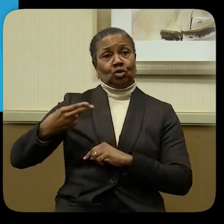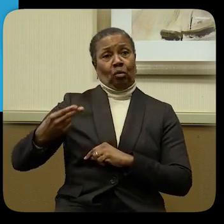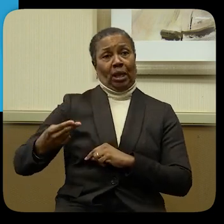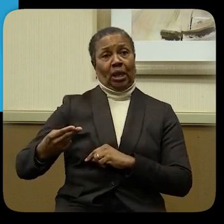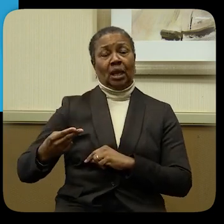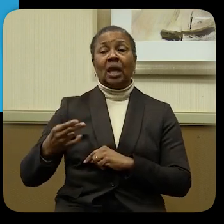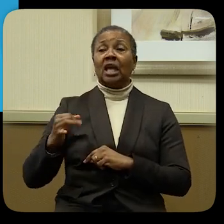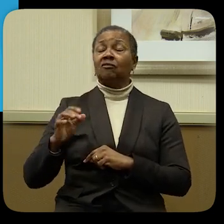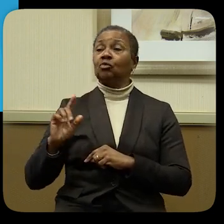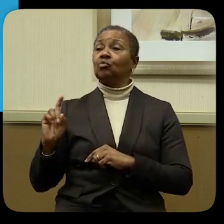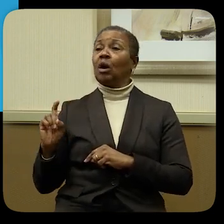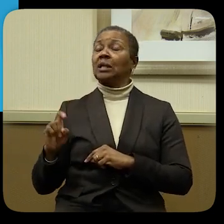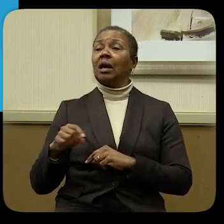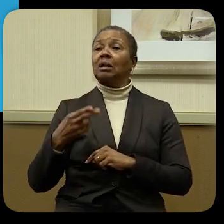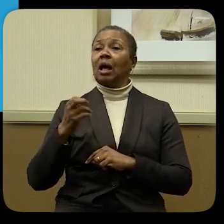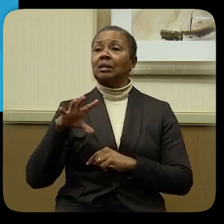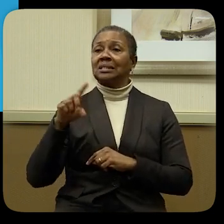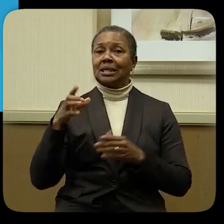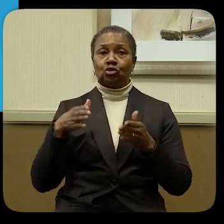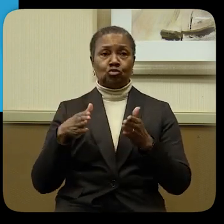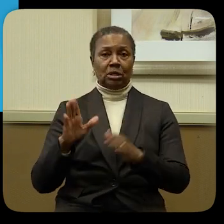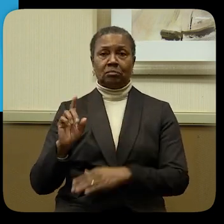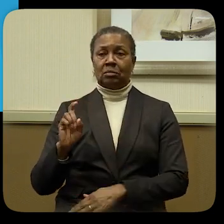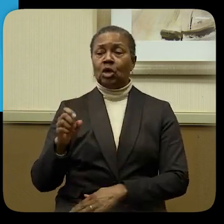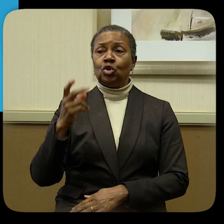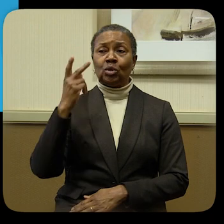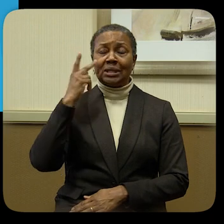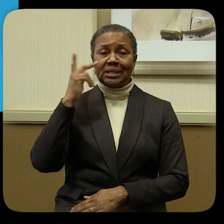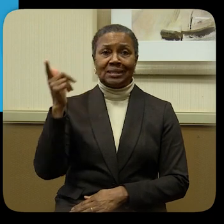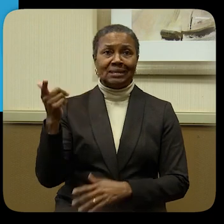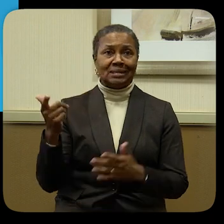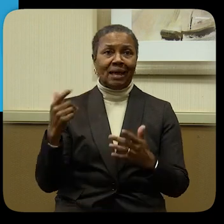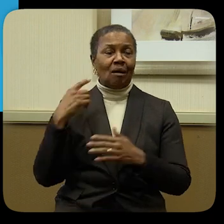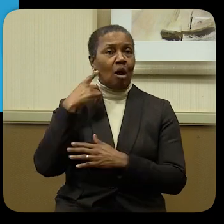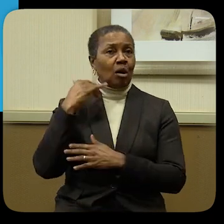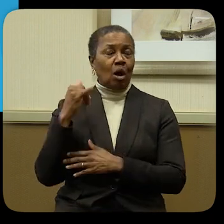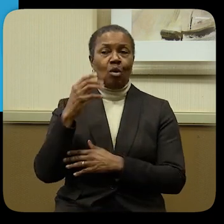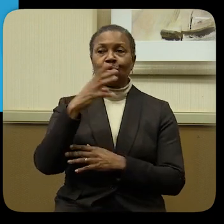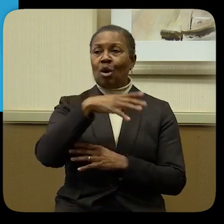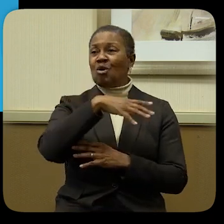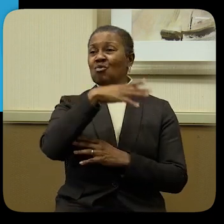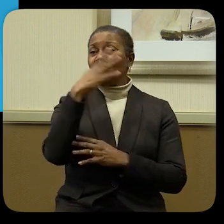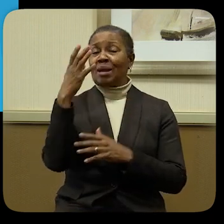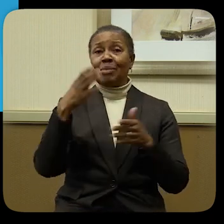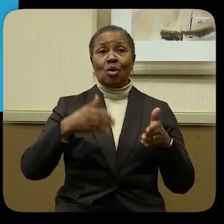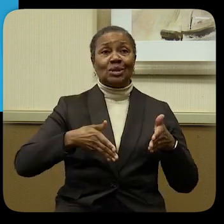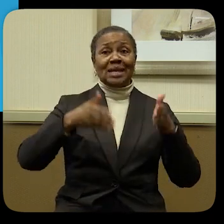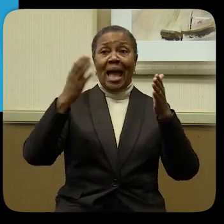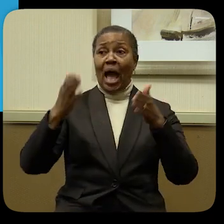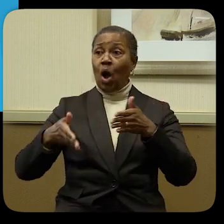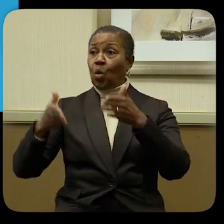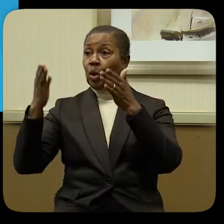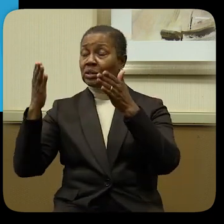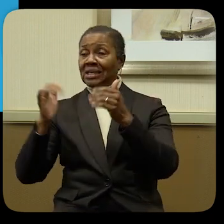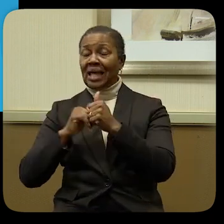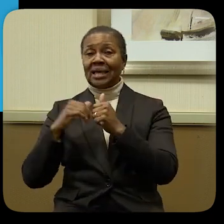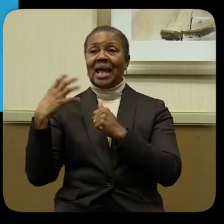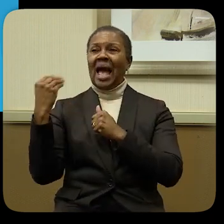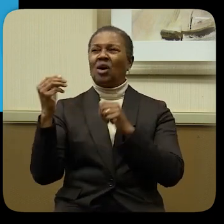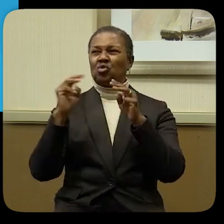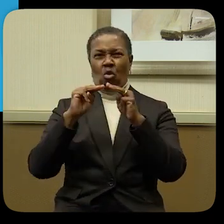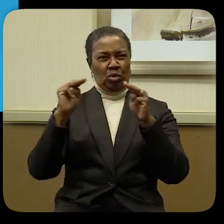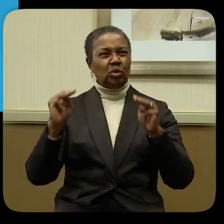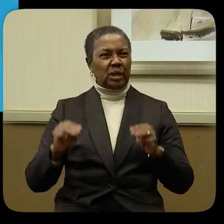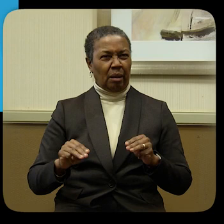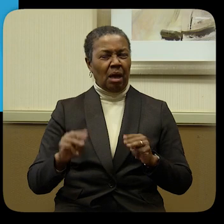so if you walk down Halsted Street, you can see these like kind of gold rainbow towers that have, it's like an outdoor museum.